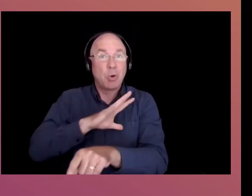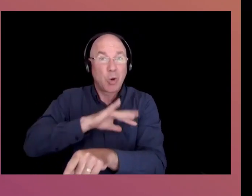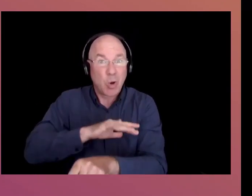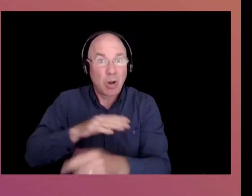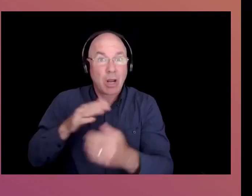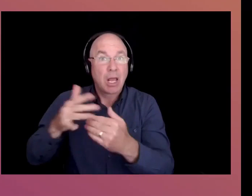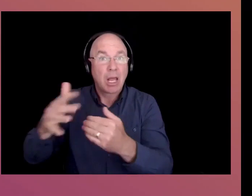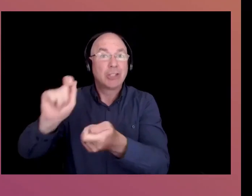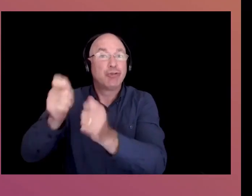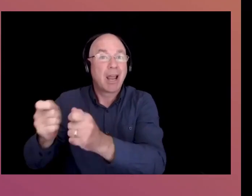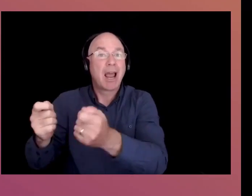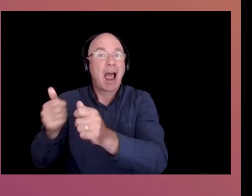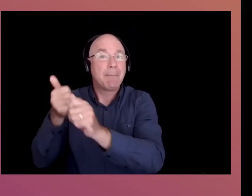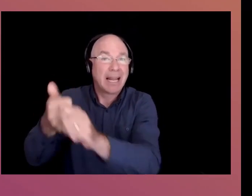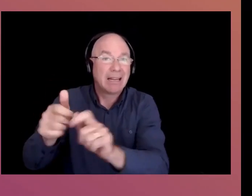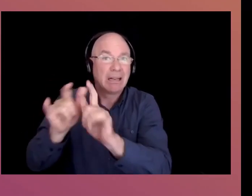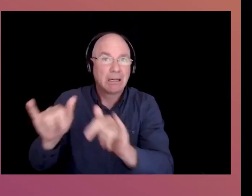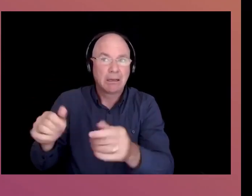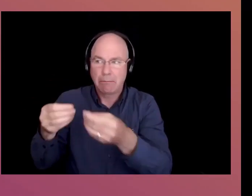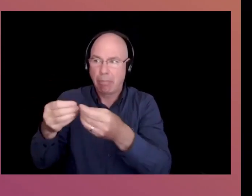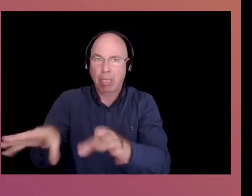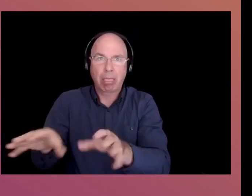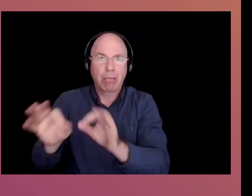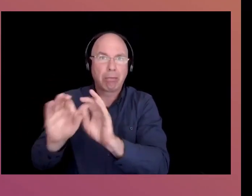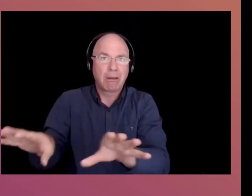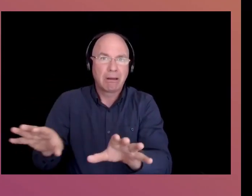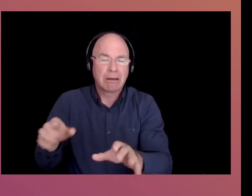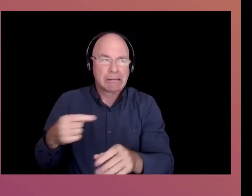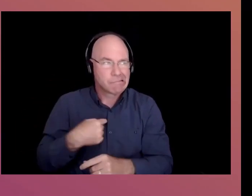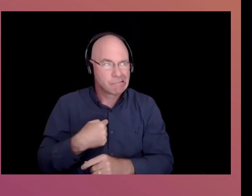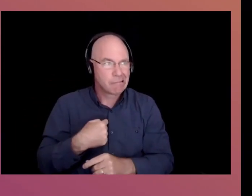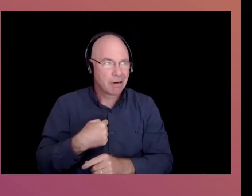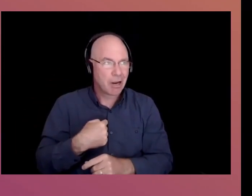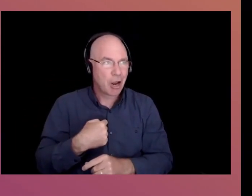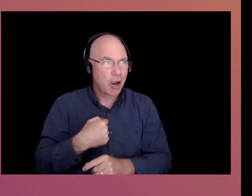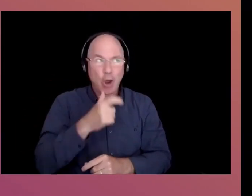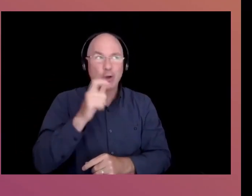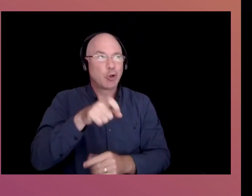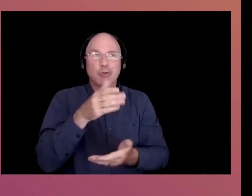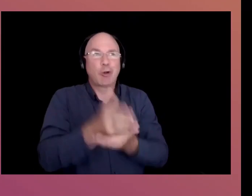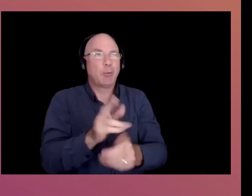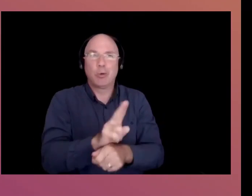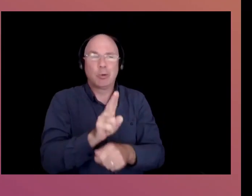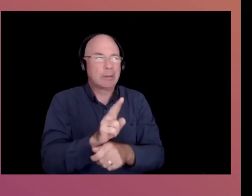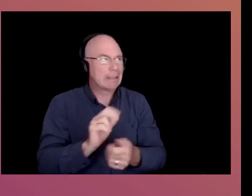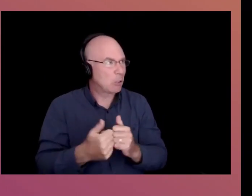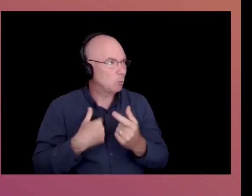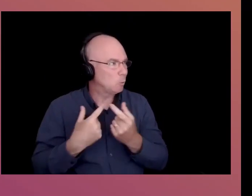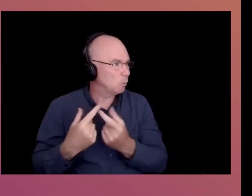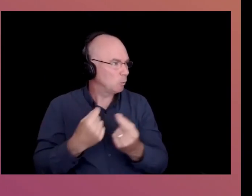future. I guess I should not have just stopped using it. What can I do as a